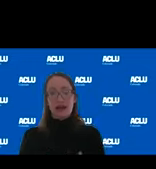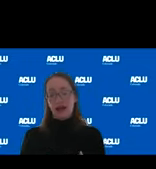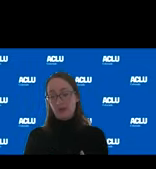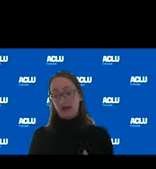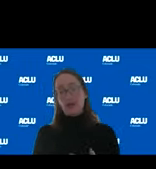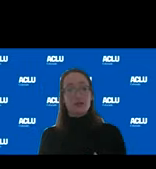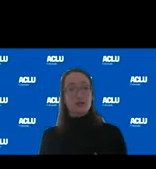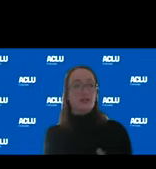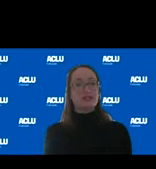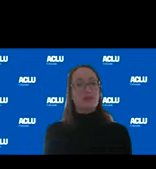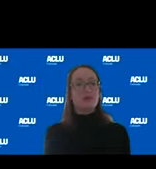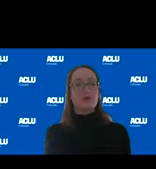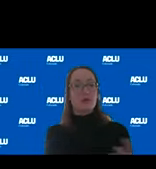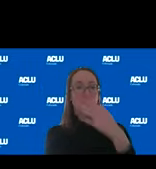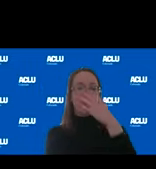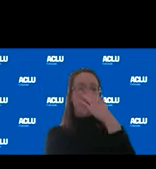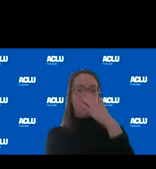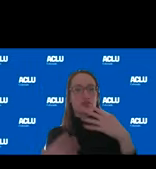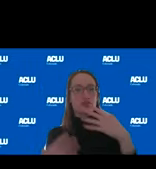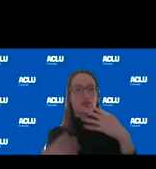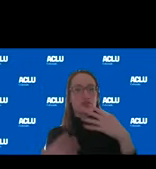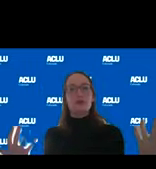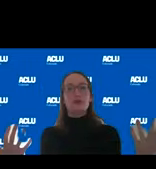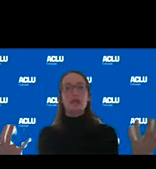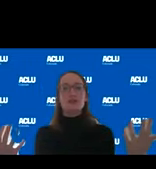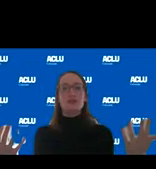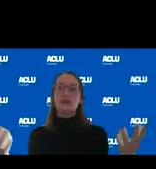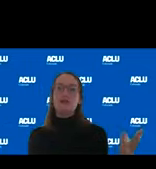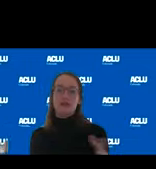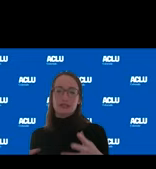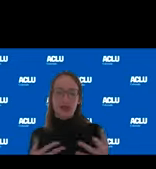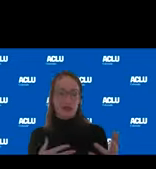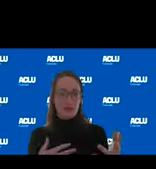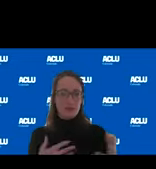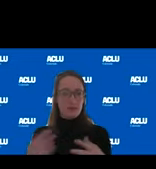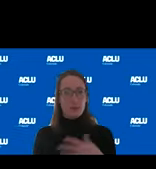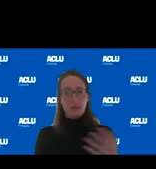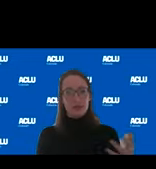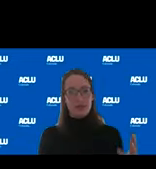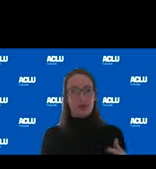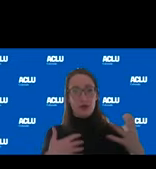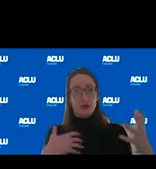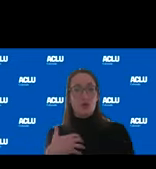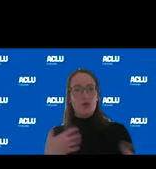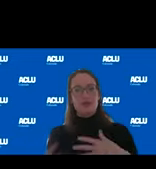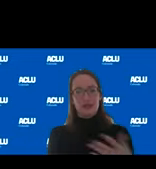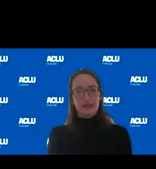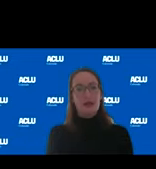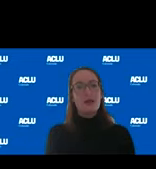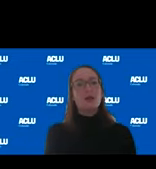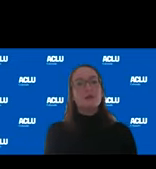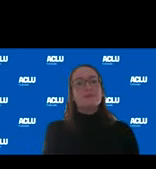for applying and returning, for example, putting a drop-off location outside of a polling place or a school or something